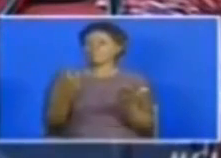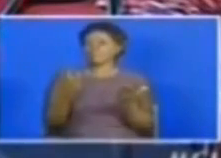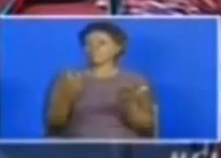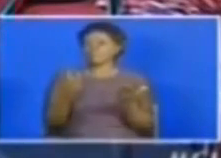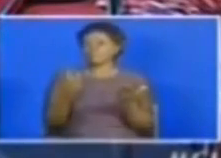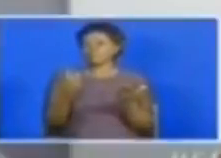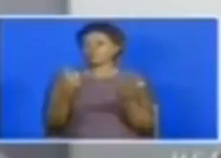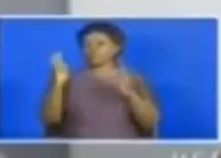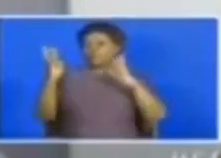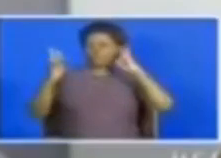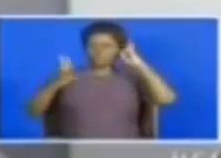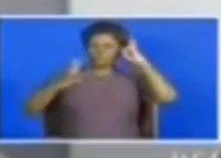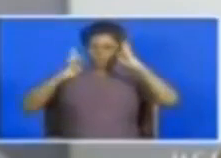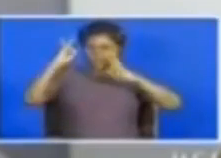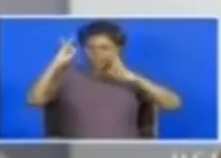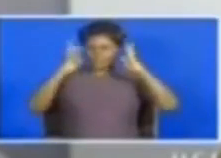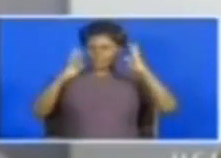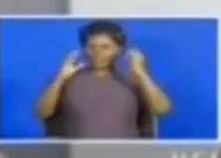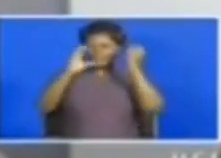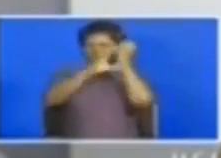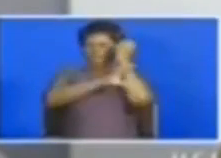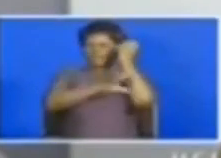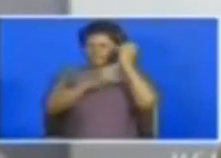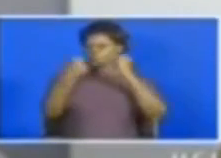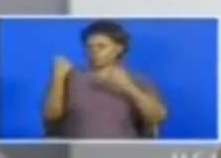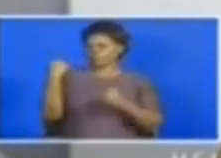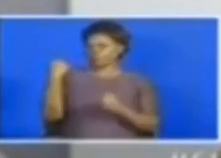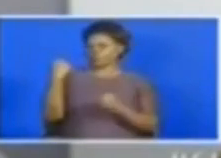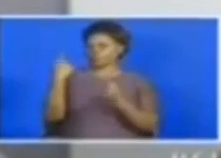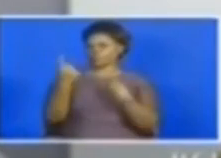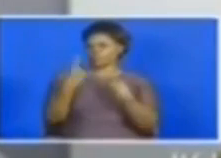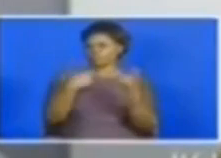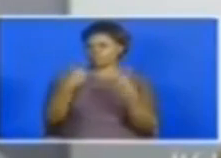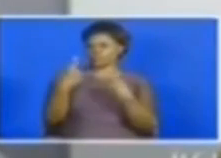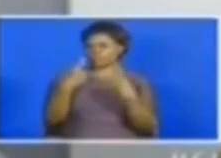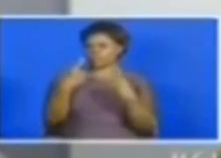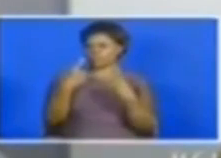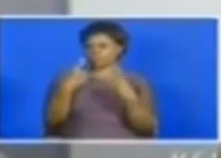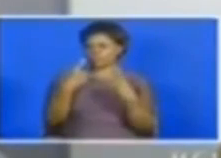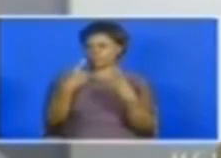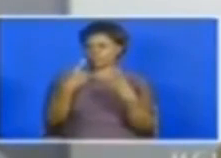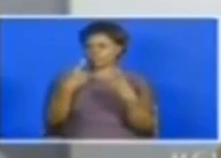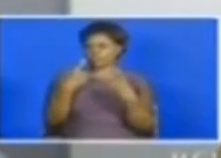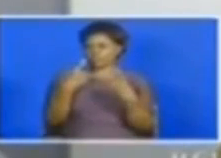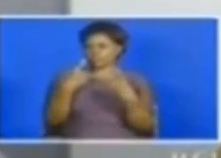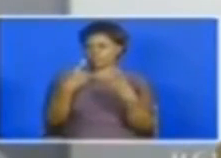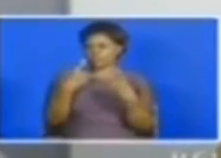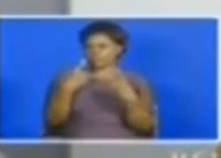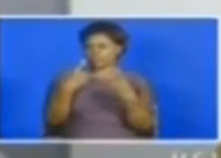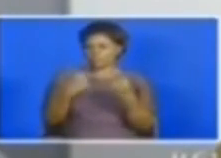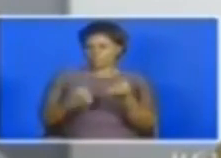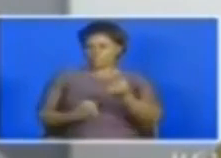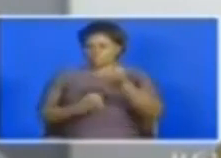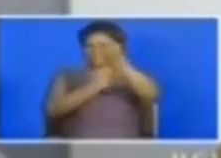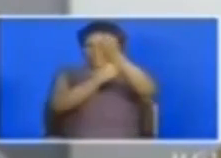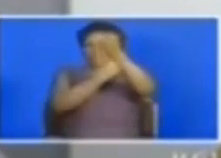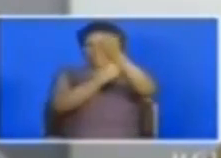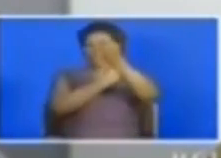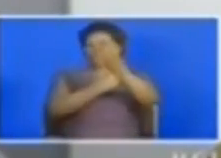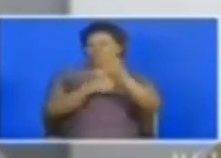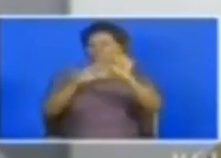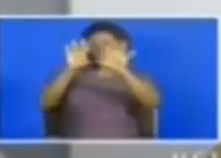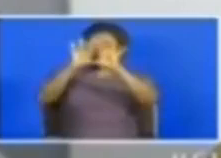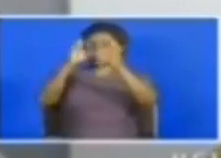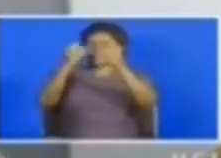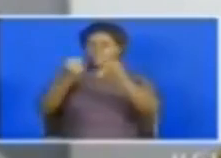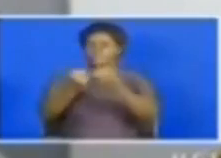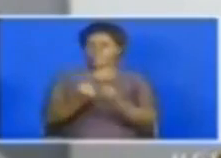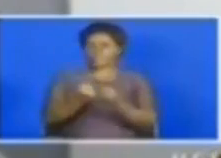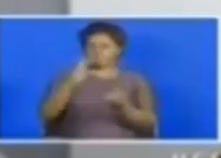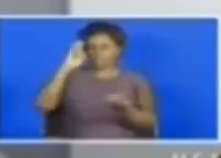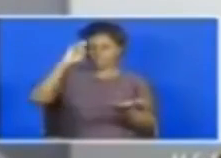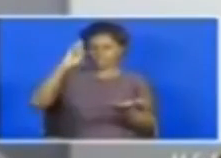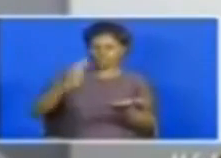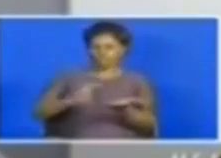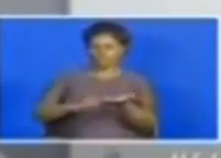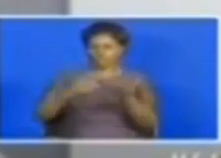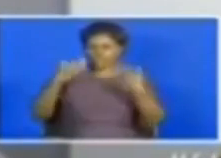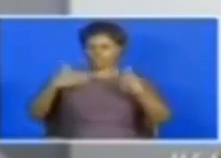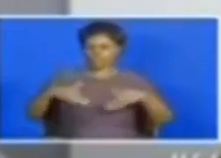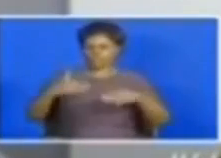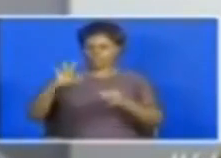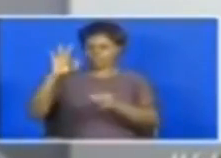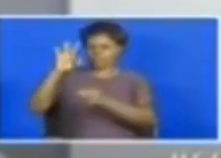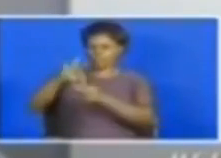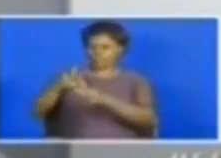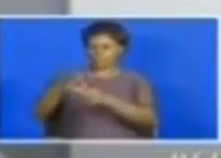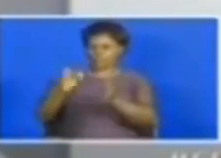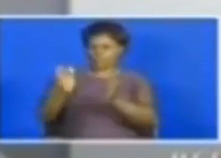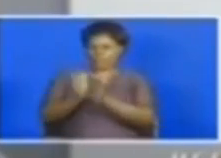furore in the country just a short while ago, when we're talking about the complementary system, you know, of voter identification